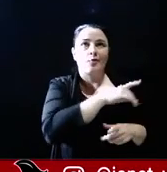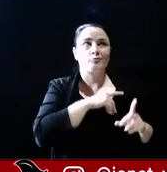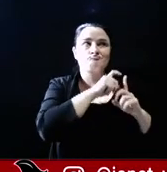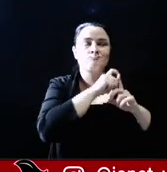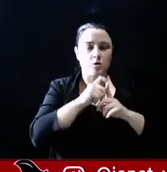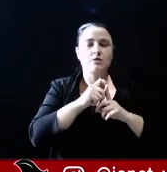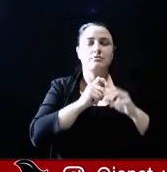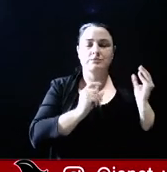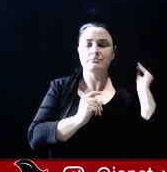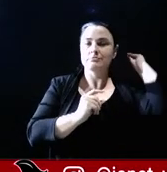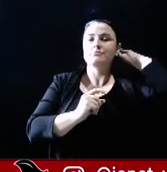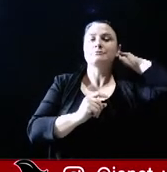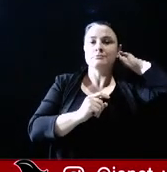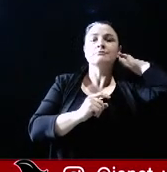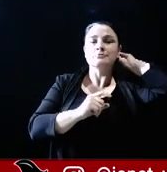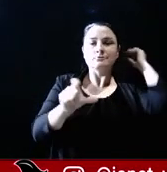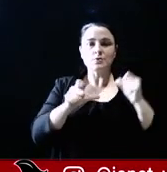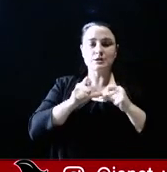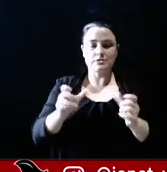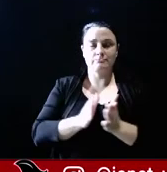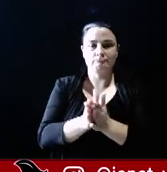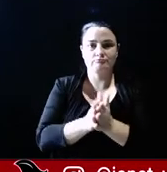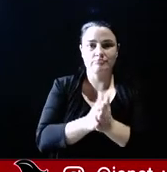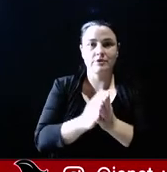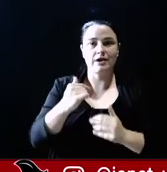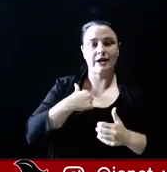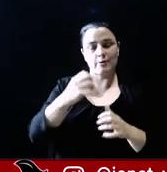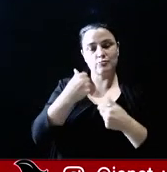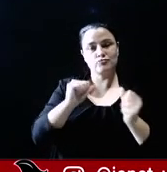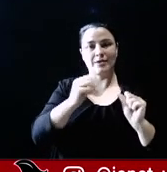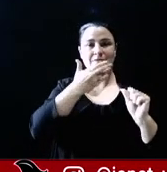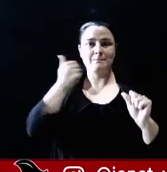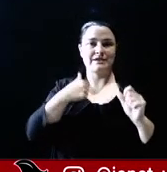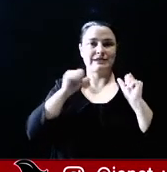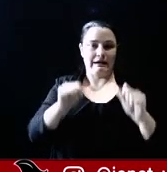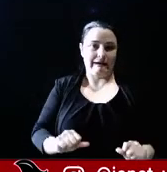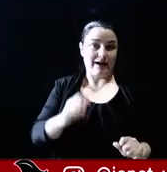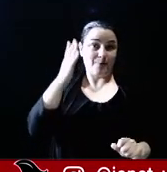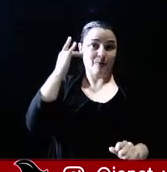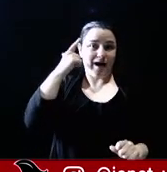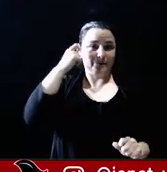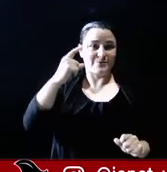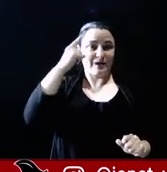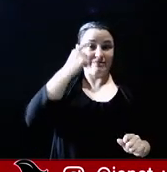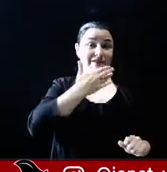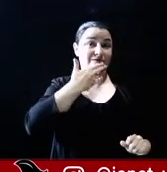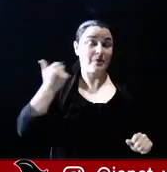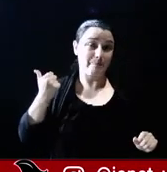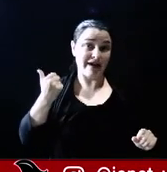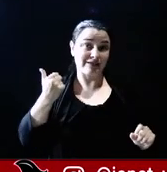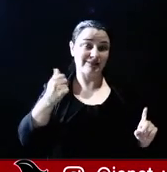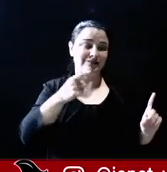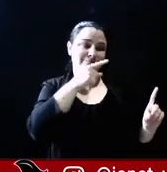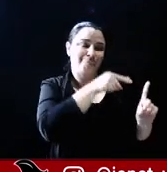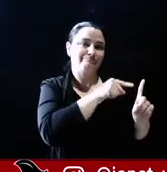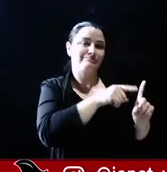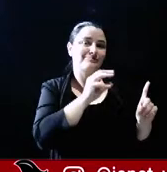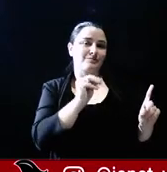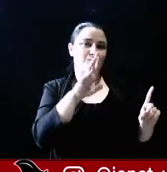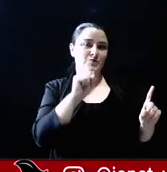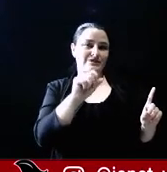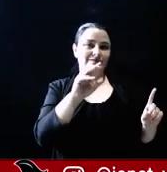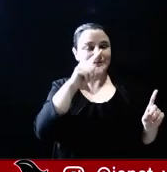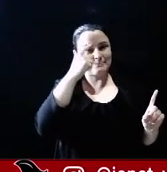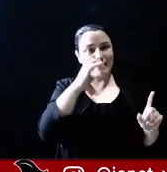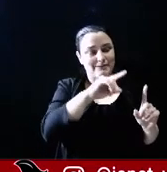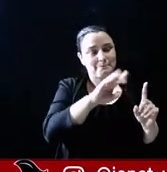be, because when I think of the best, I think of Mrs. Black. To all of my family in India, who I barely get to see, thank you for letting me